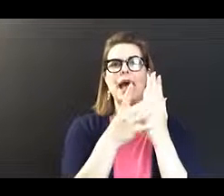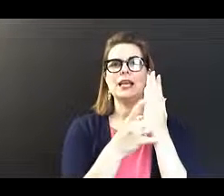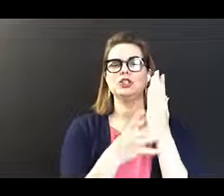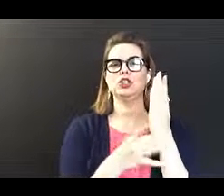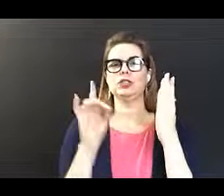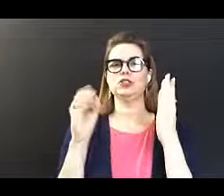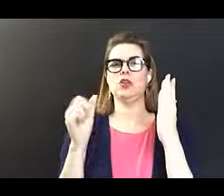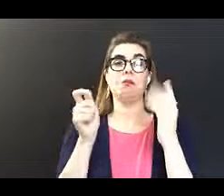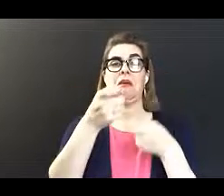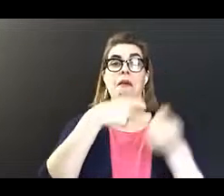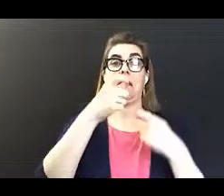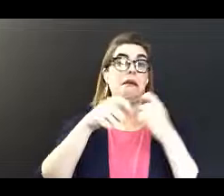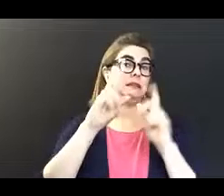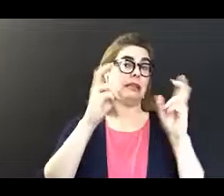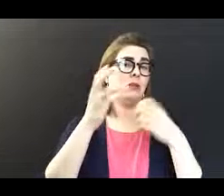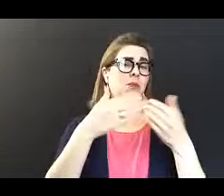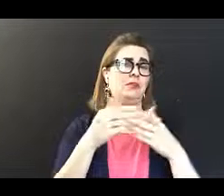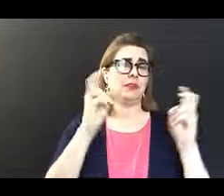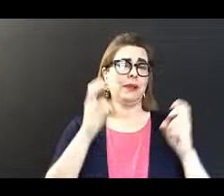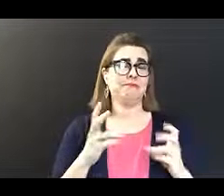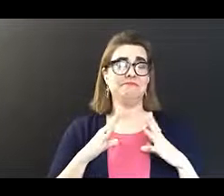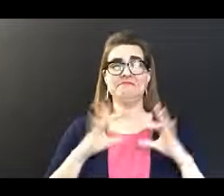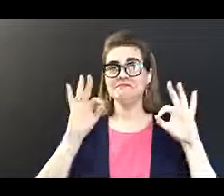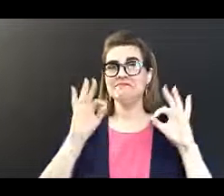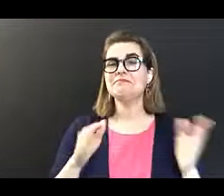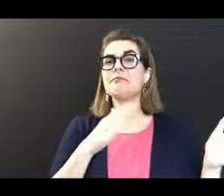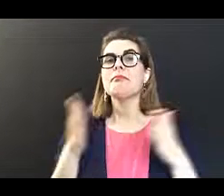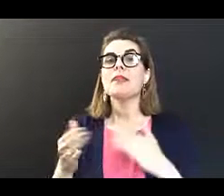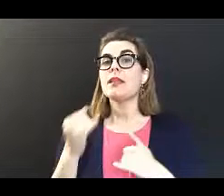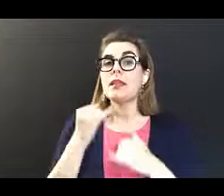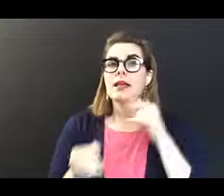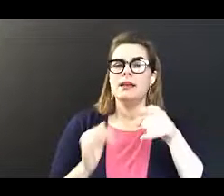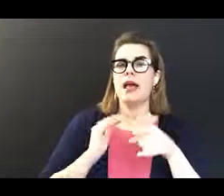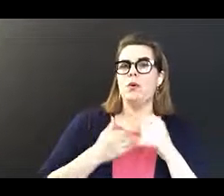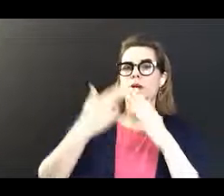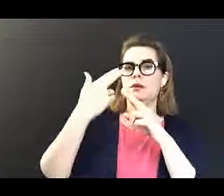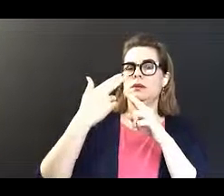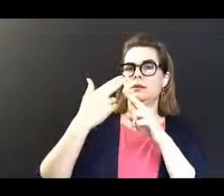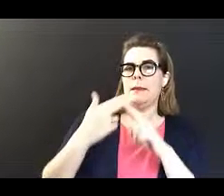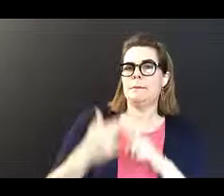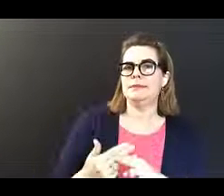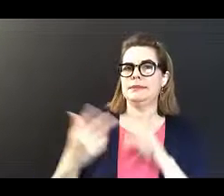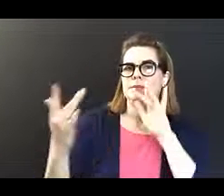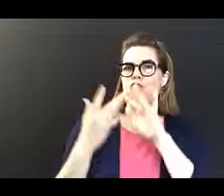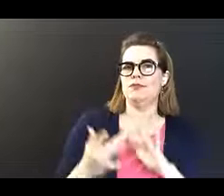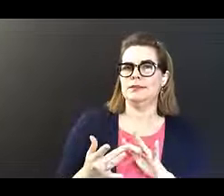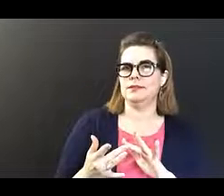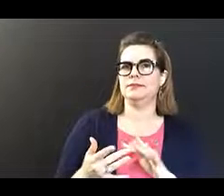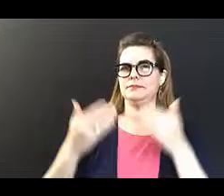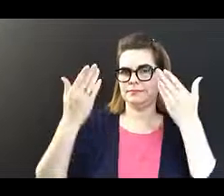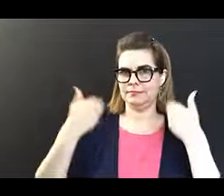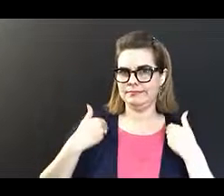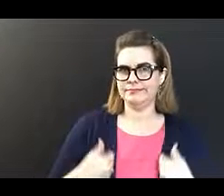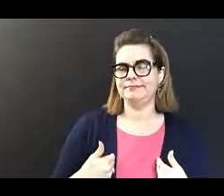that out. And then the last slide is just our contact information, but our emails. And so, if